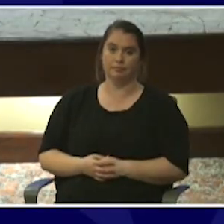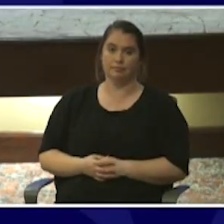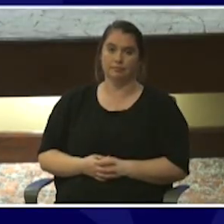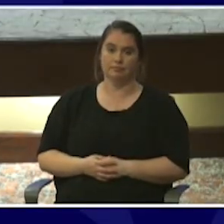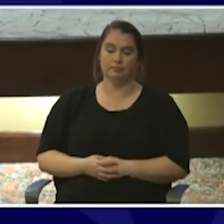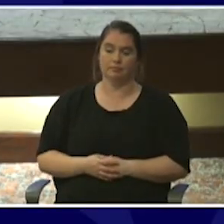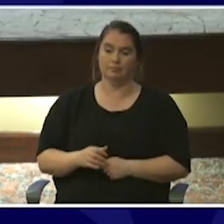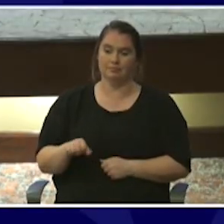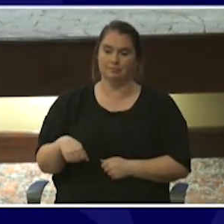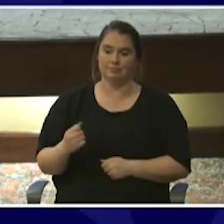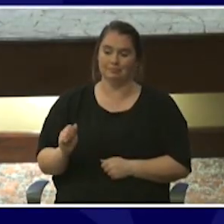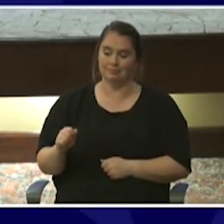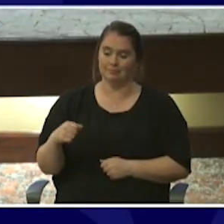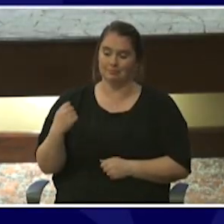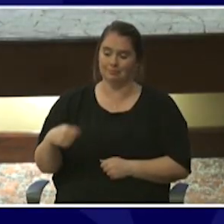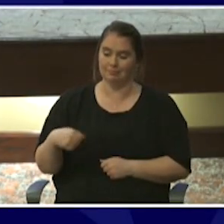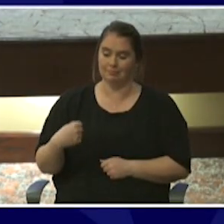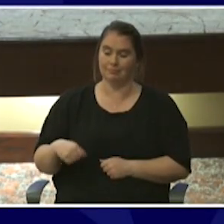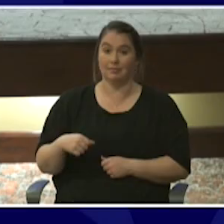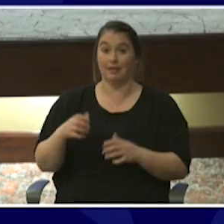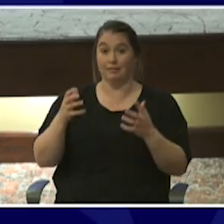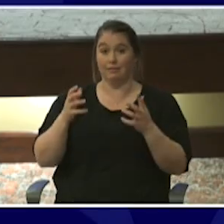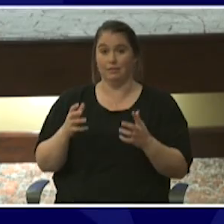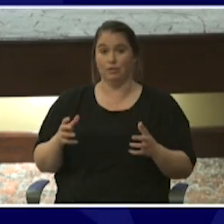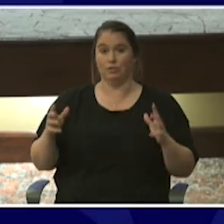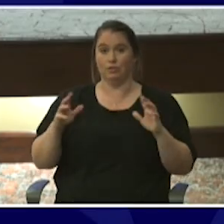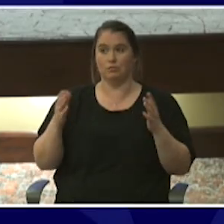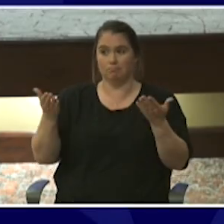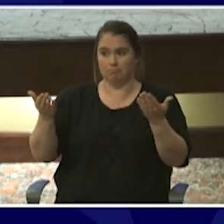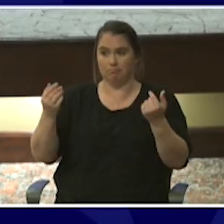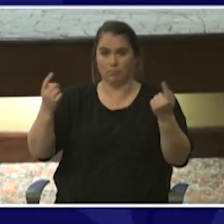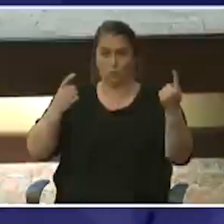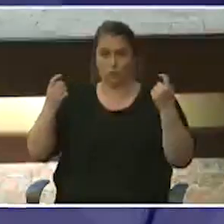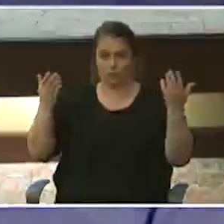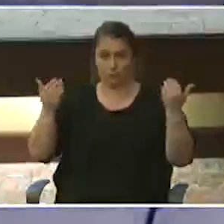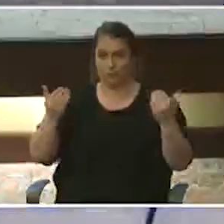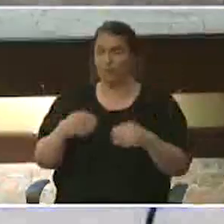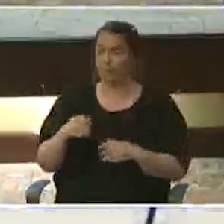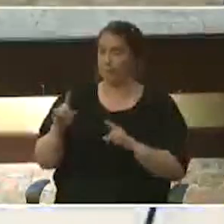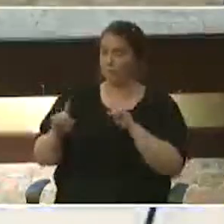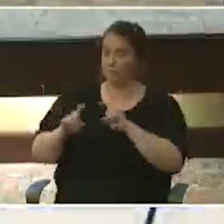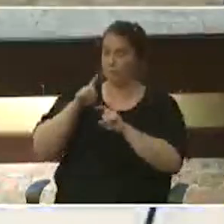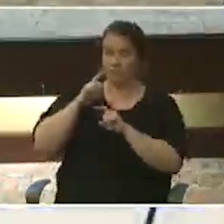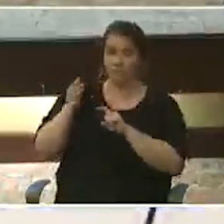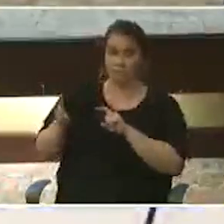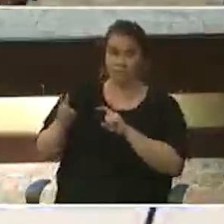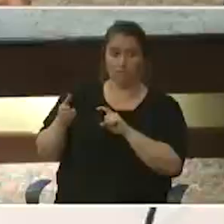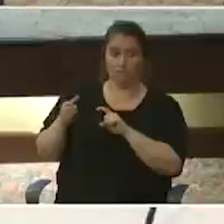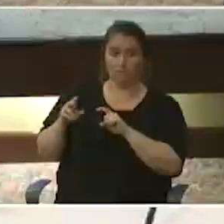And so with that, I'll answer any questions that you may have. Any questions for Director Price?